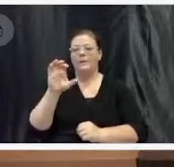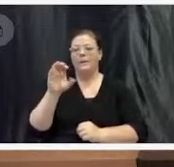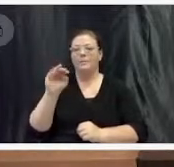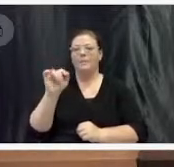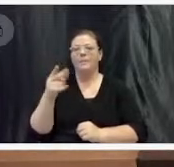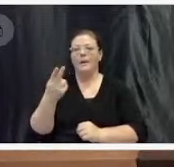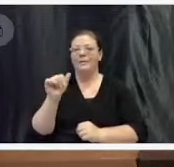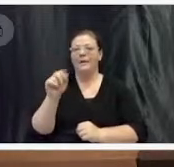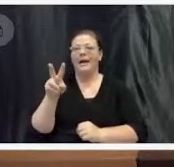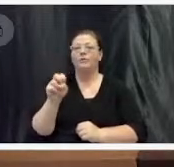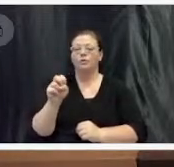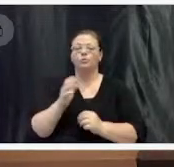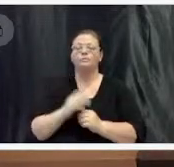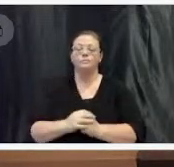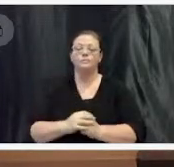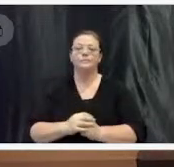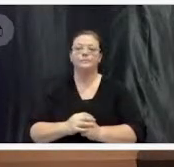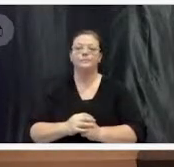Avenue.